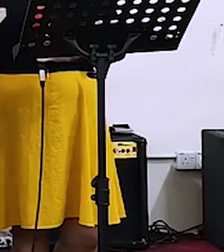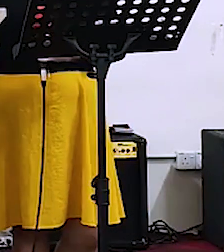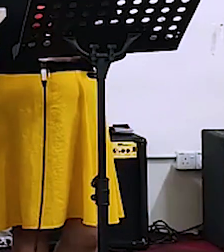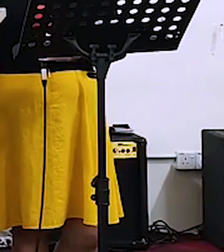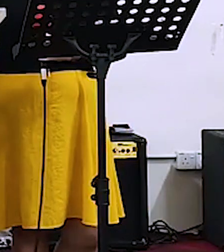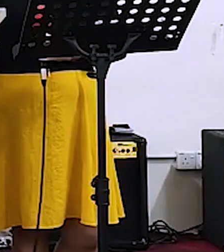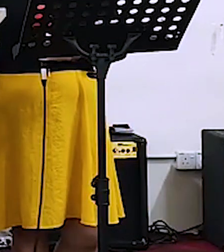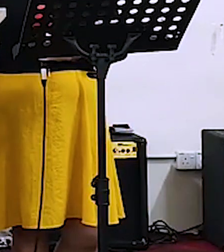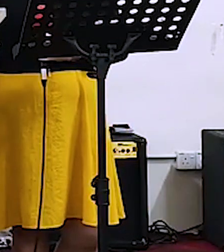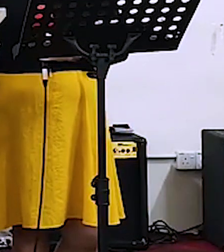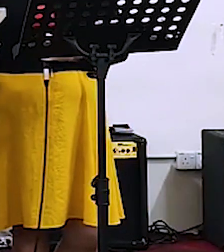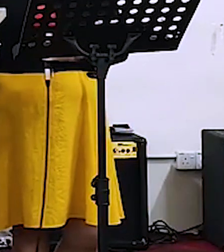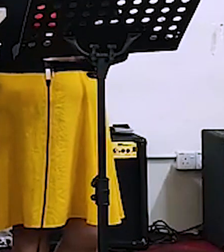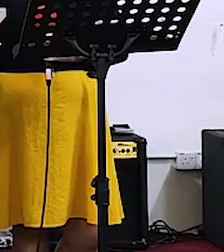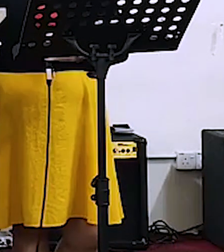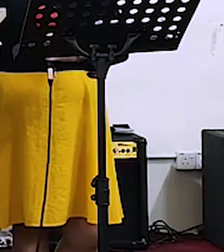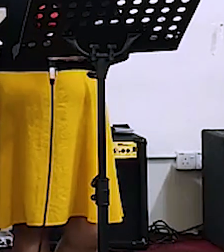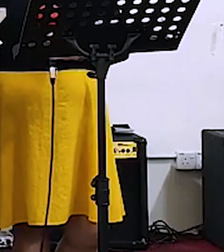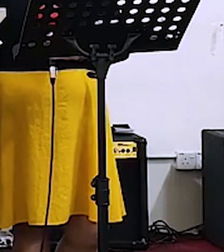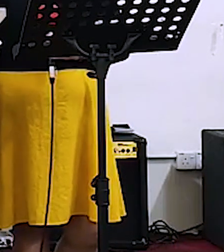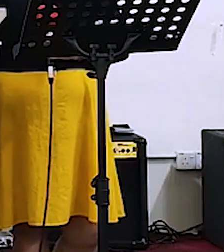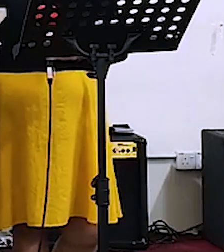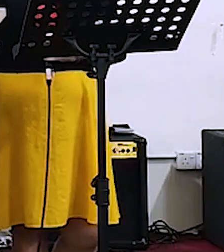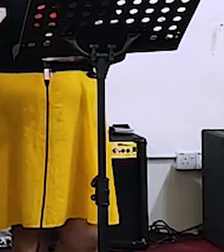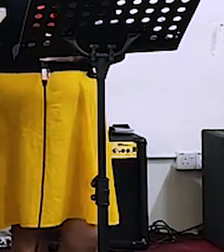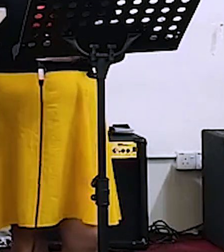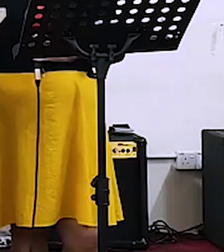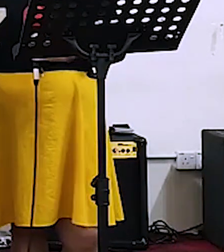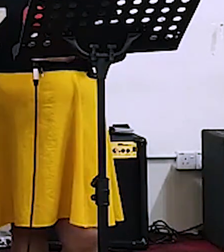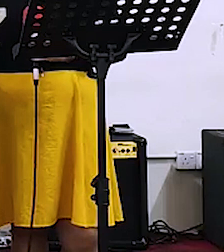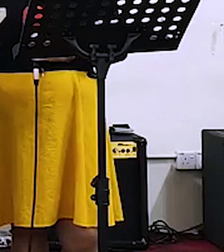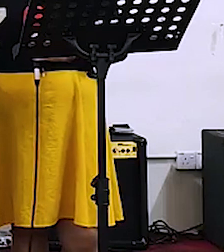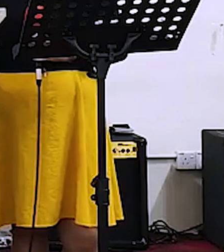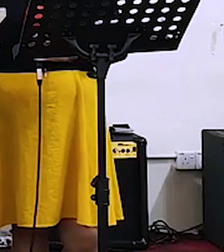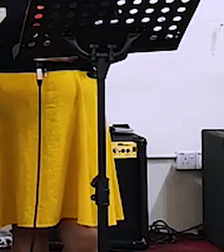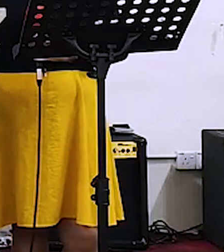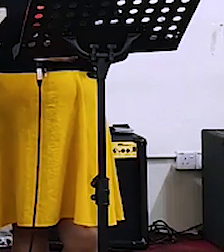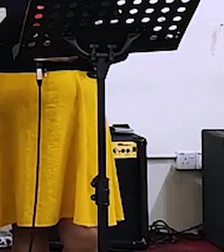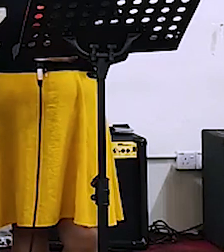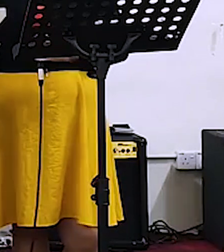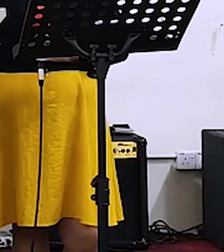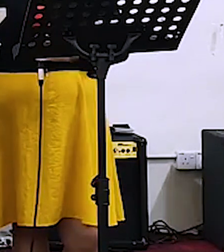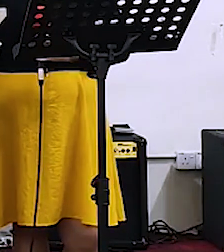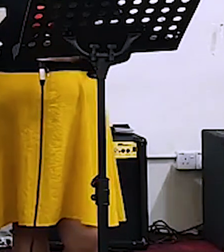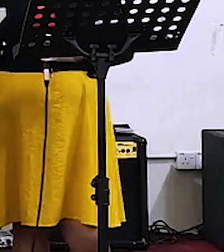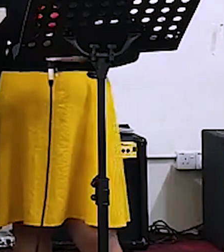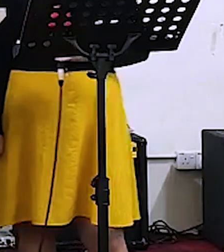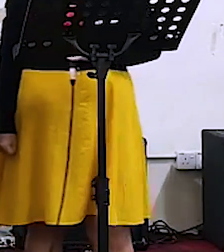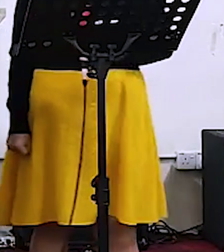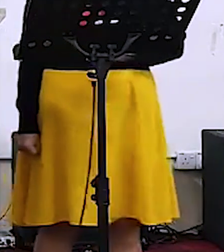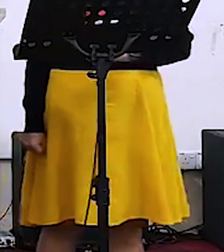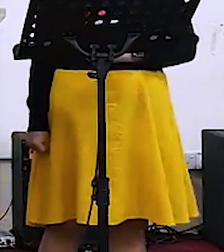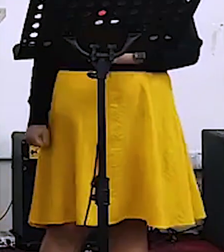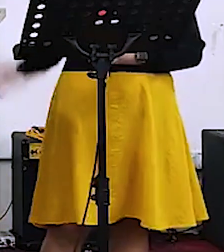that's why anyone born after Adam and Eve is born with sin. And that is why you don't teach, you don't have, how many of you here are